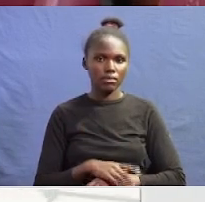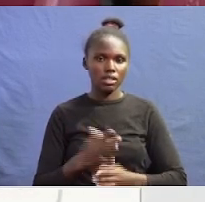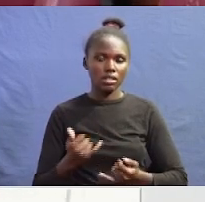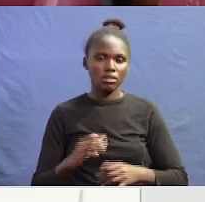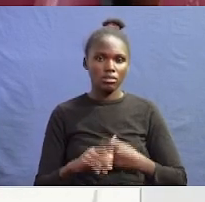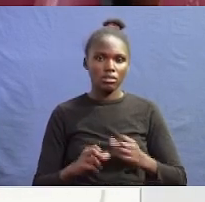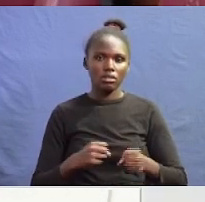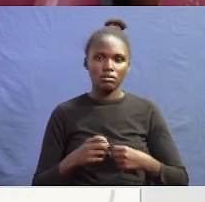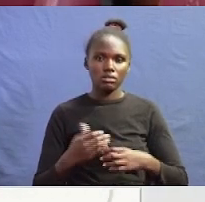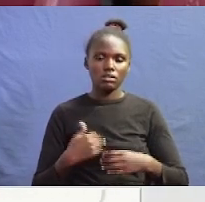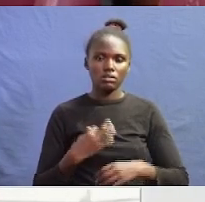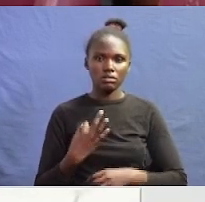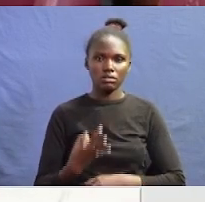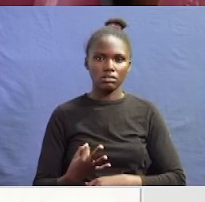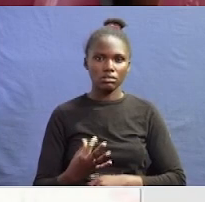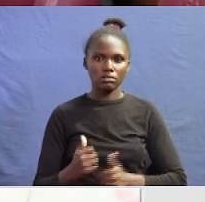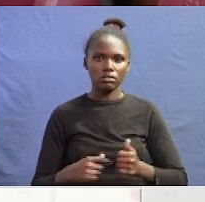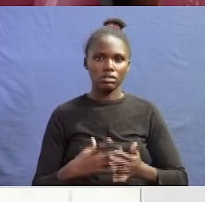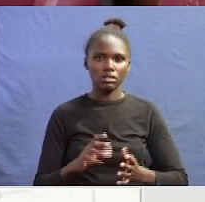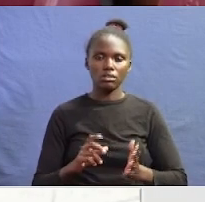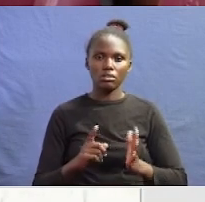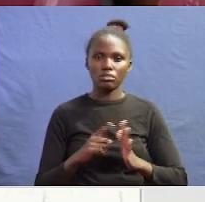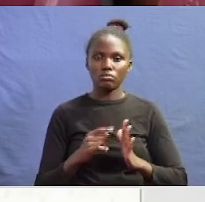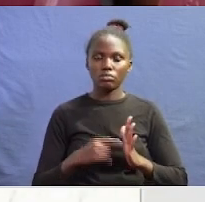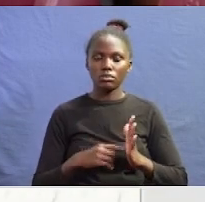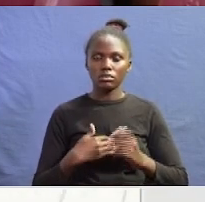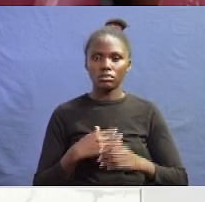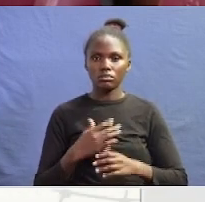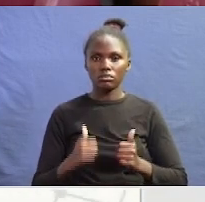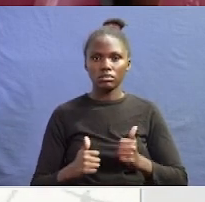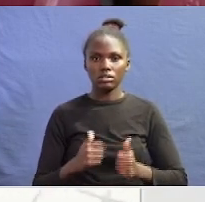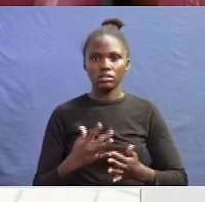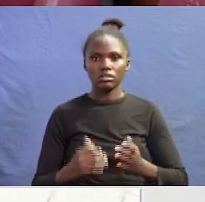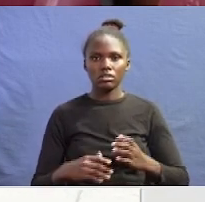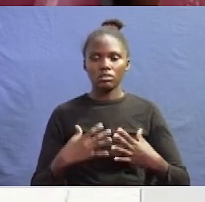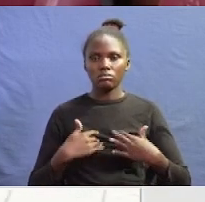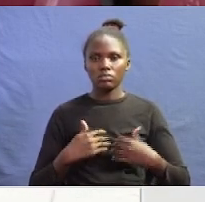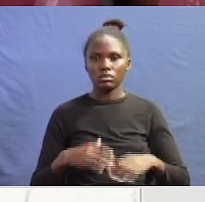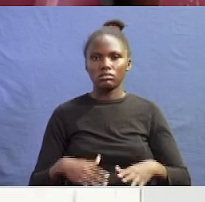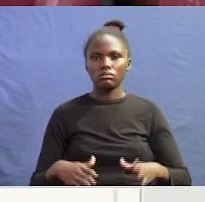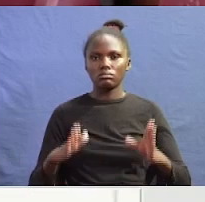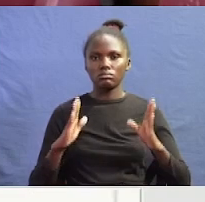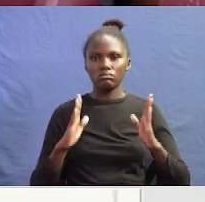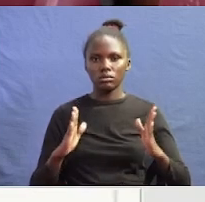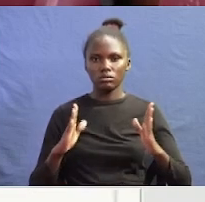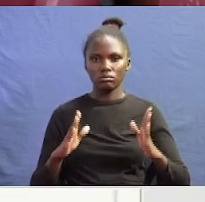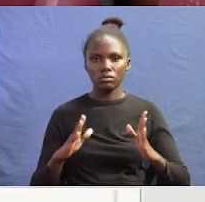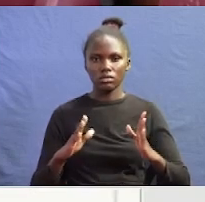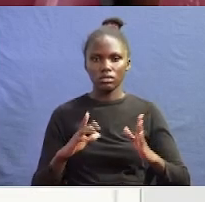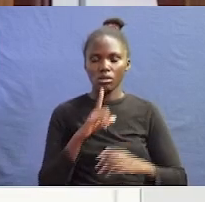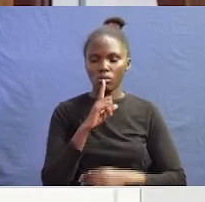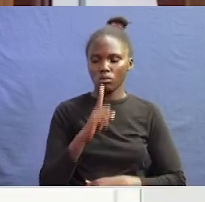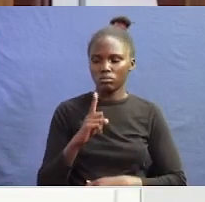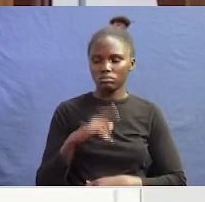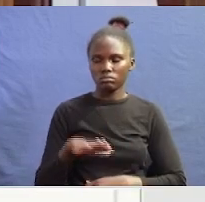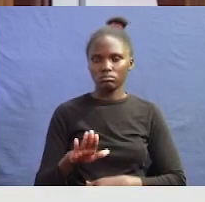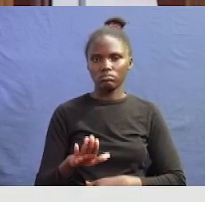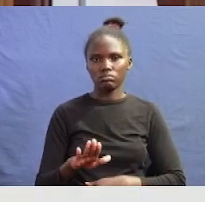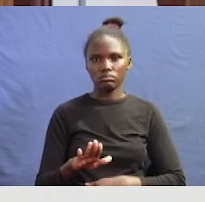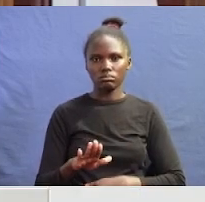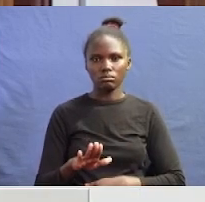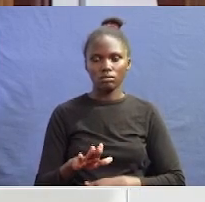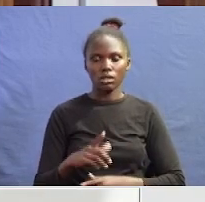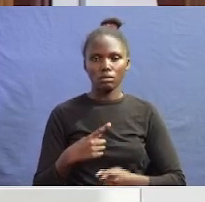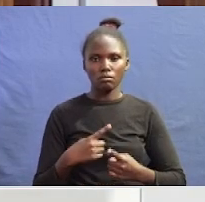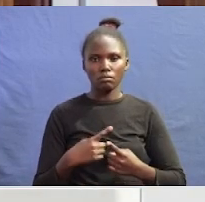1, 2, 3, so that we can know what points. Otherwise, for me, I just had a big lecture and I didn't pick out the rebuttal.